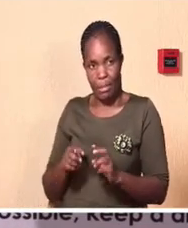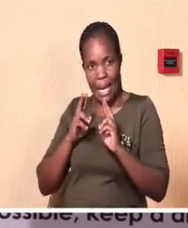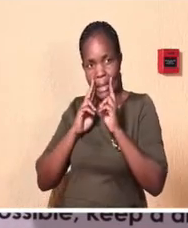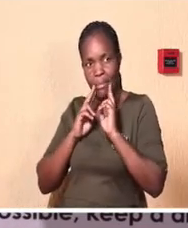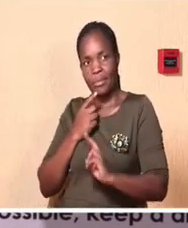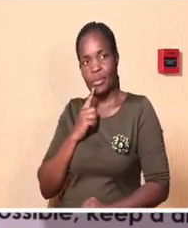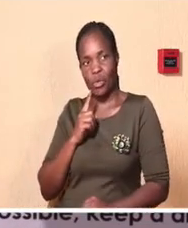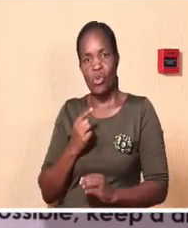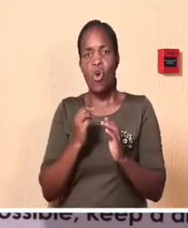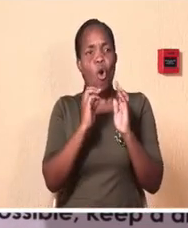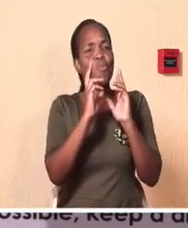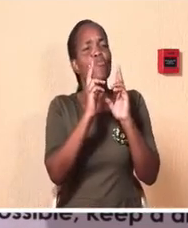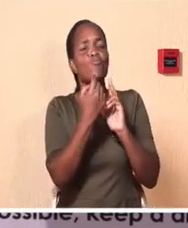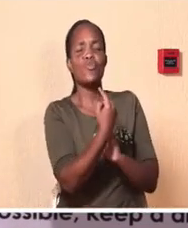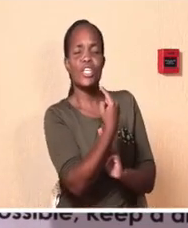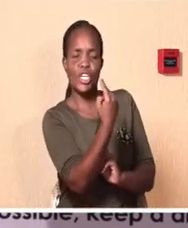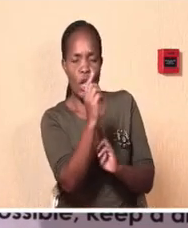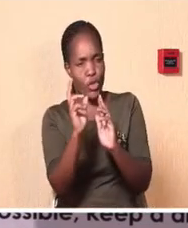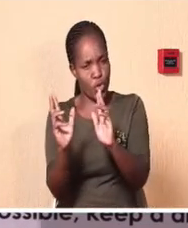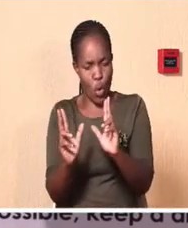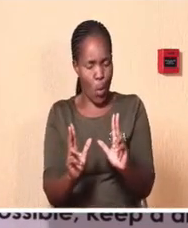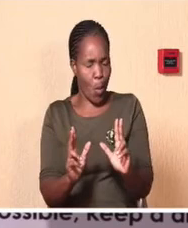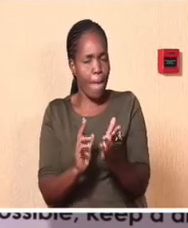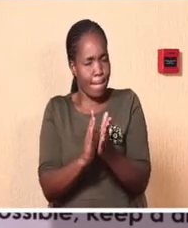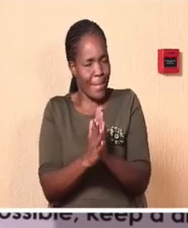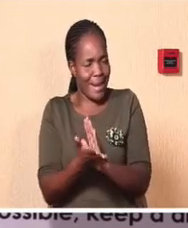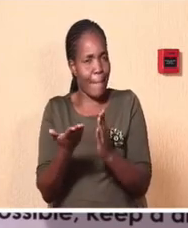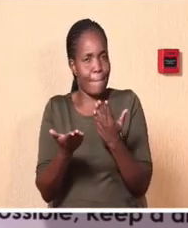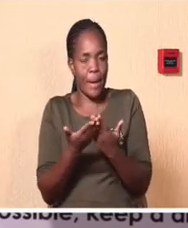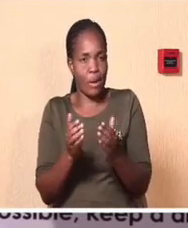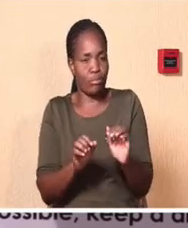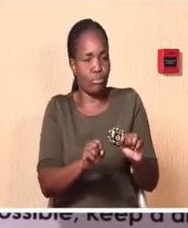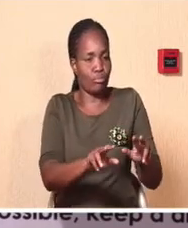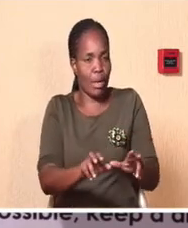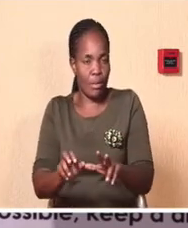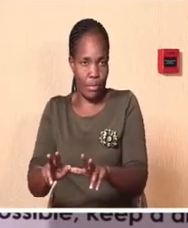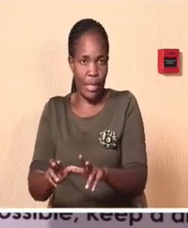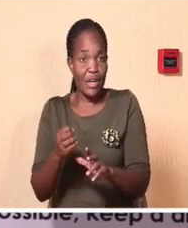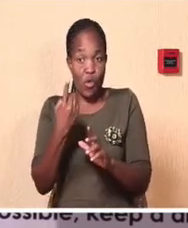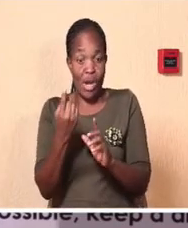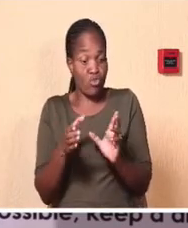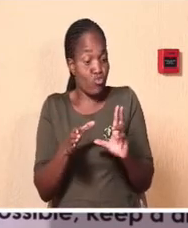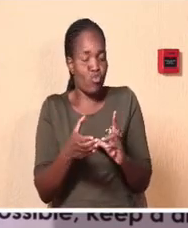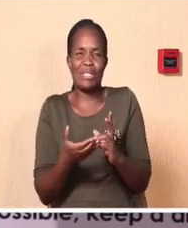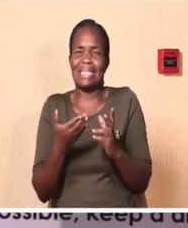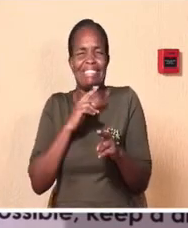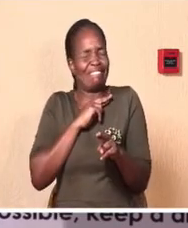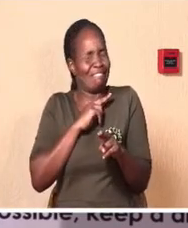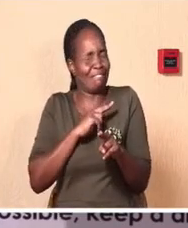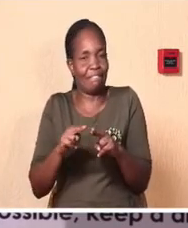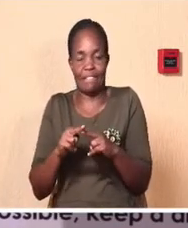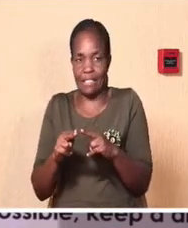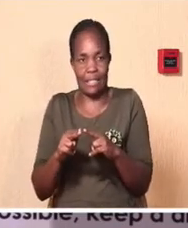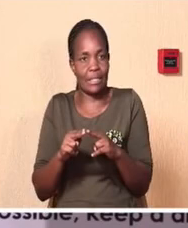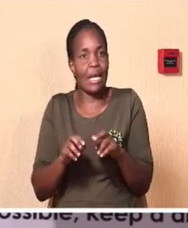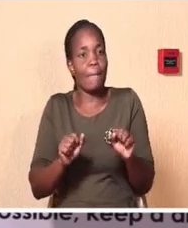everyone is vulnerable, but we have a particular group that are most vulnerable, and they need special